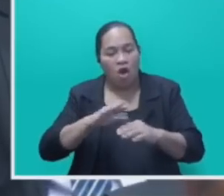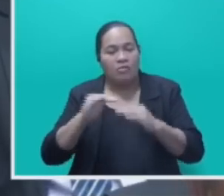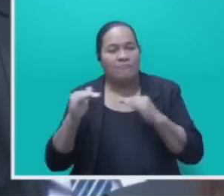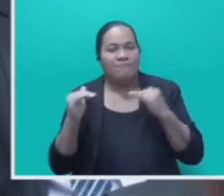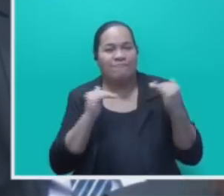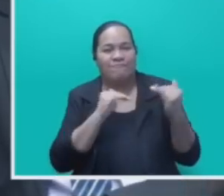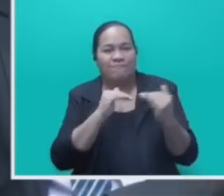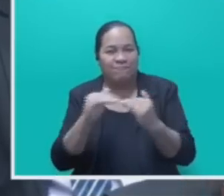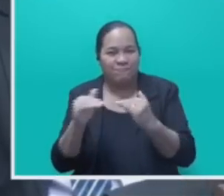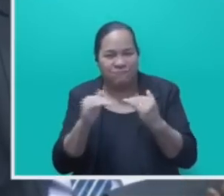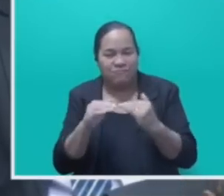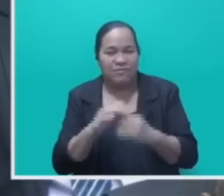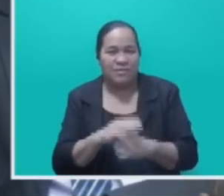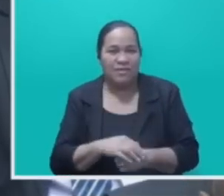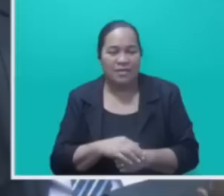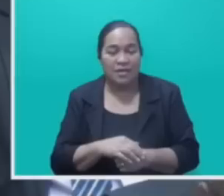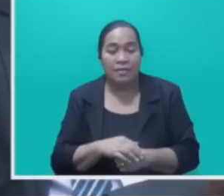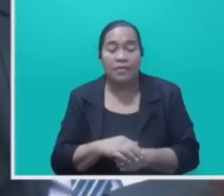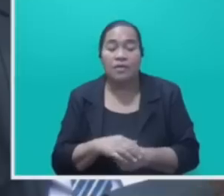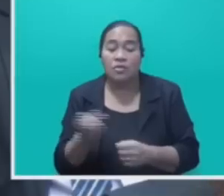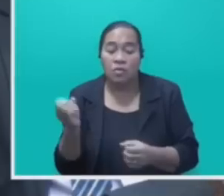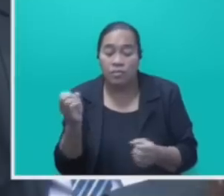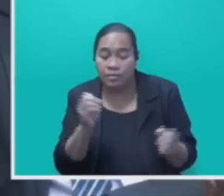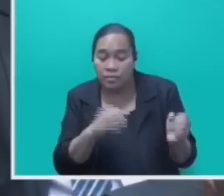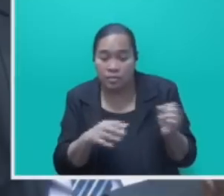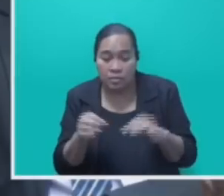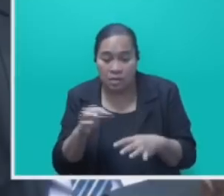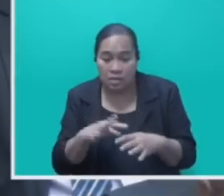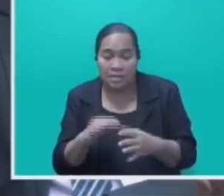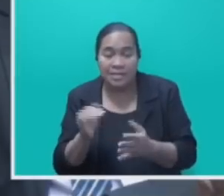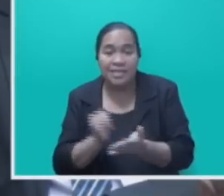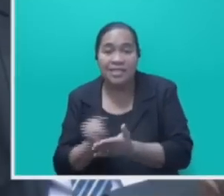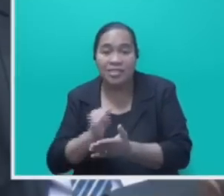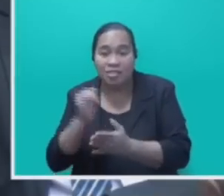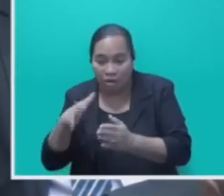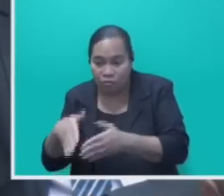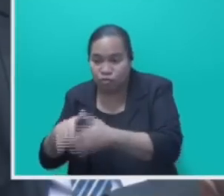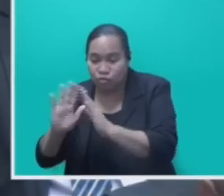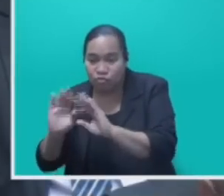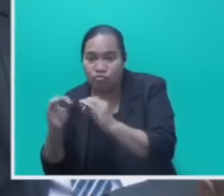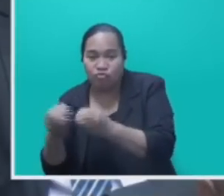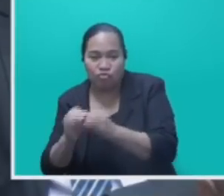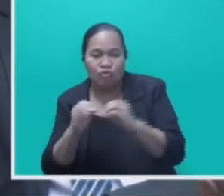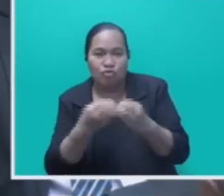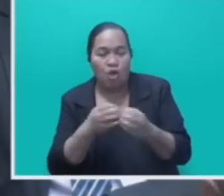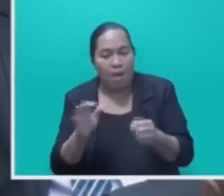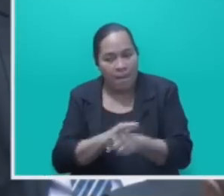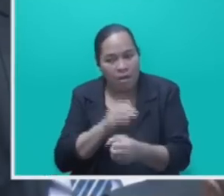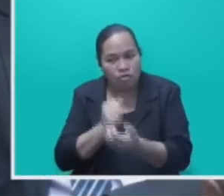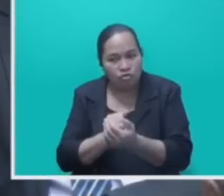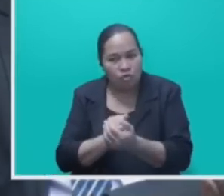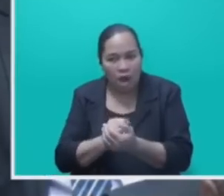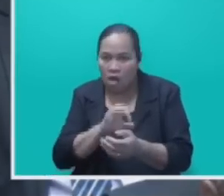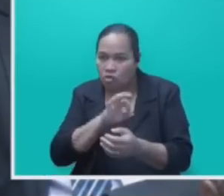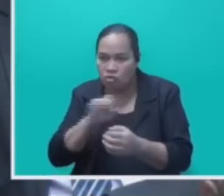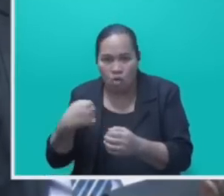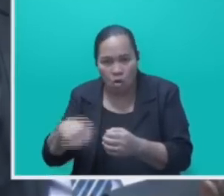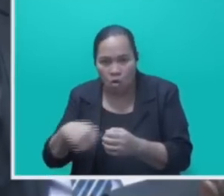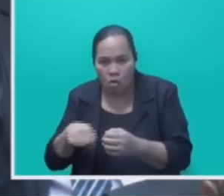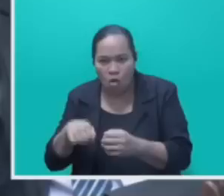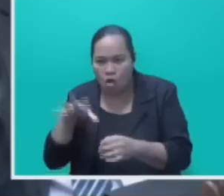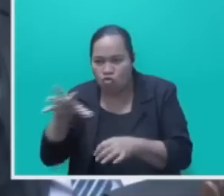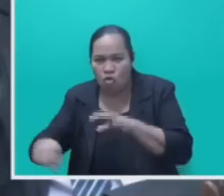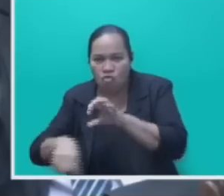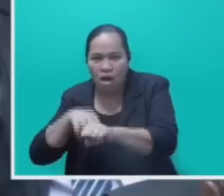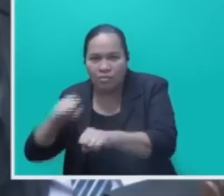rights. It puts in place institutions that will not only address the issue of systematic corruption, but also